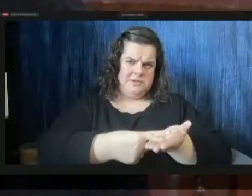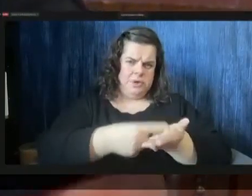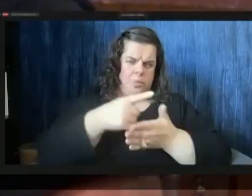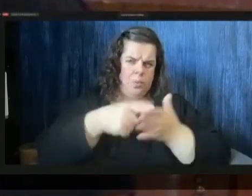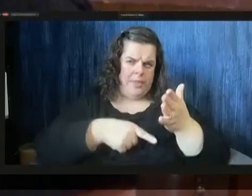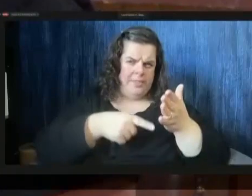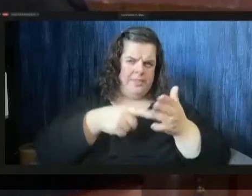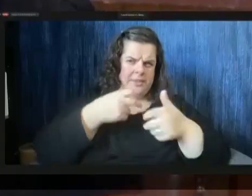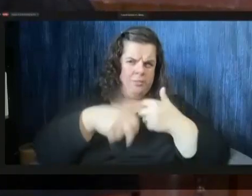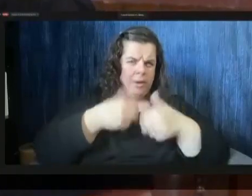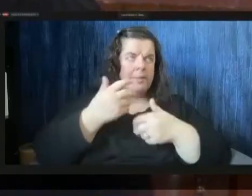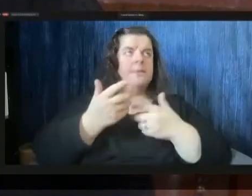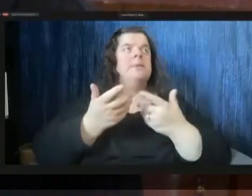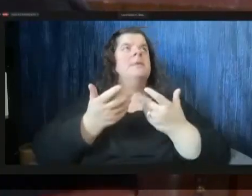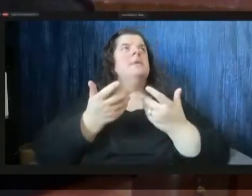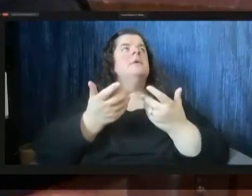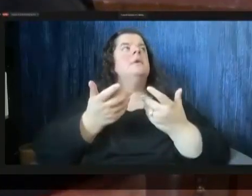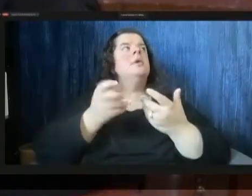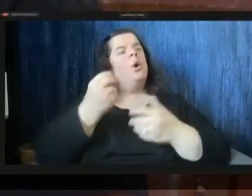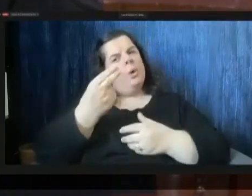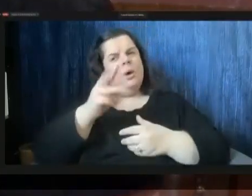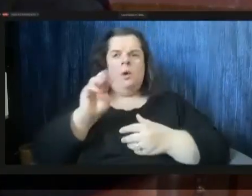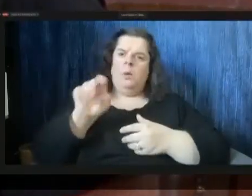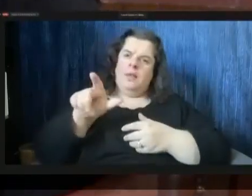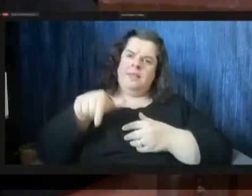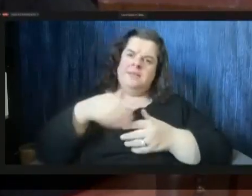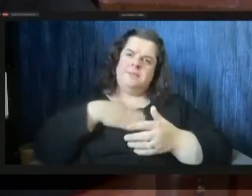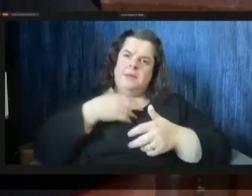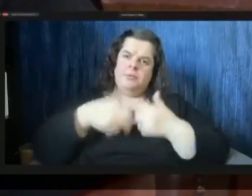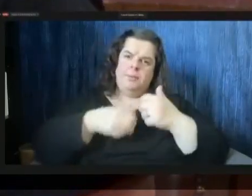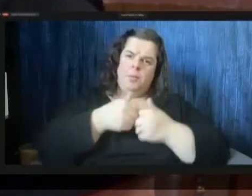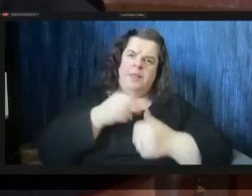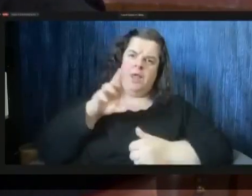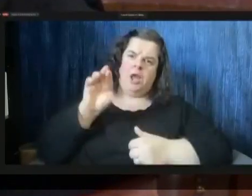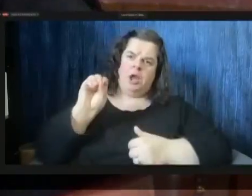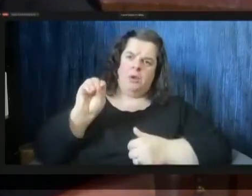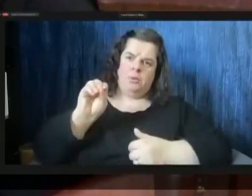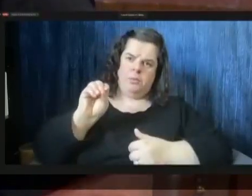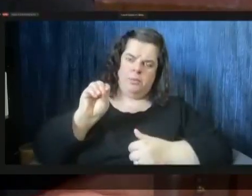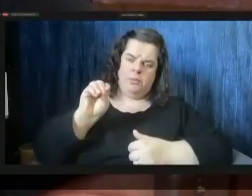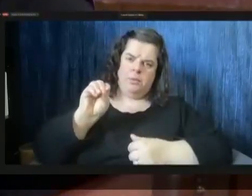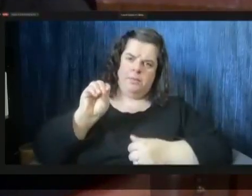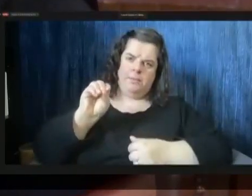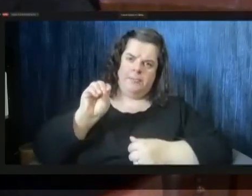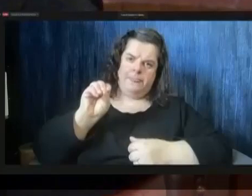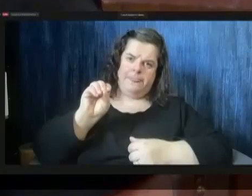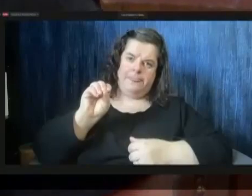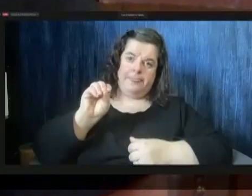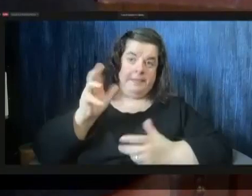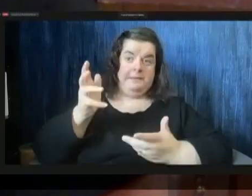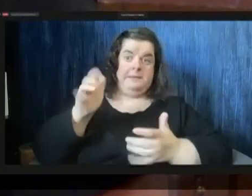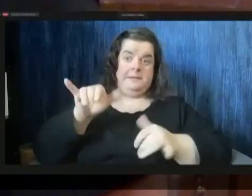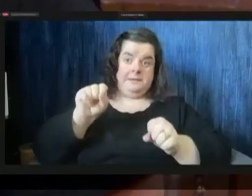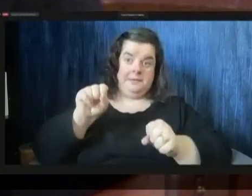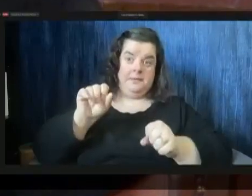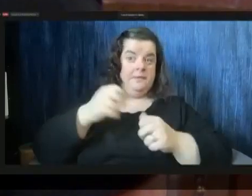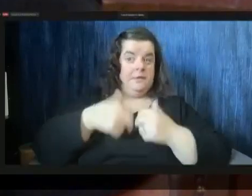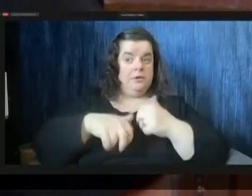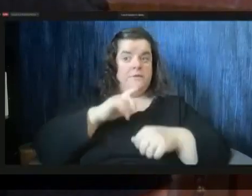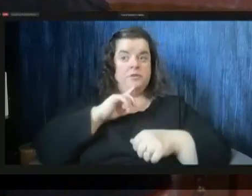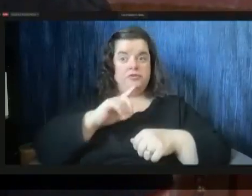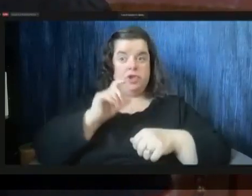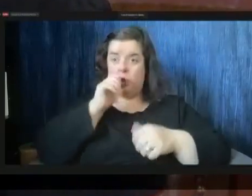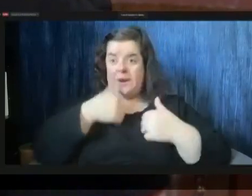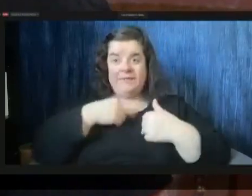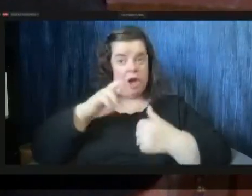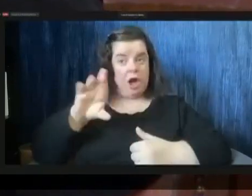actually, like it was like, oh, well, this is my problem with the RCO. Which, you know, like, yeah, like there are issues. I live in Manchester. We don't have an